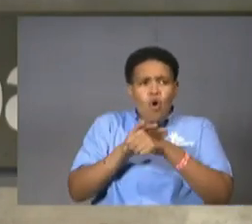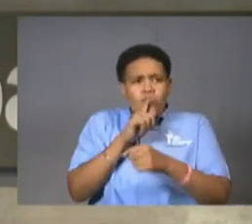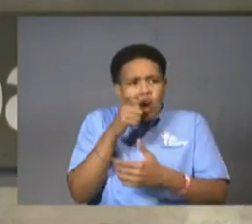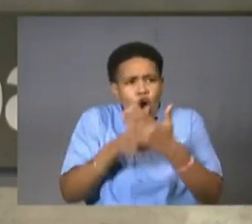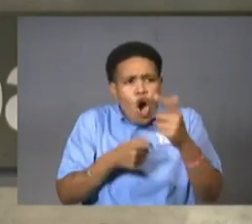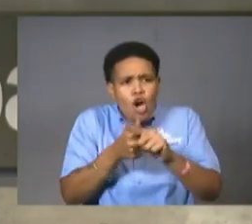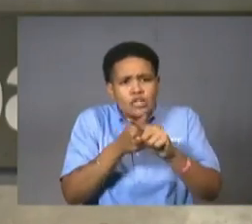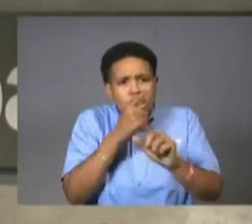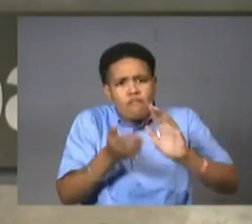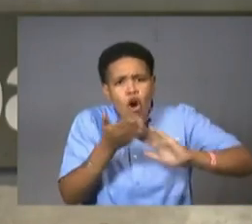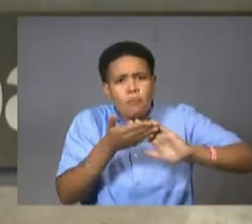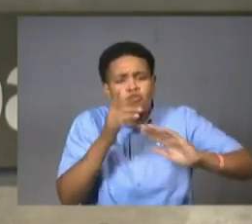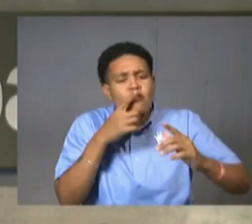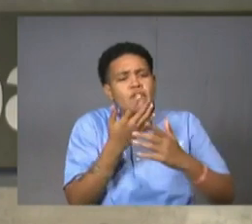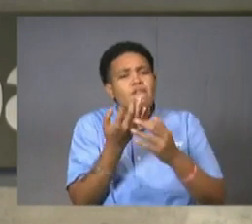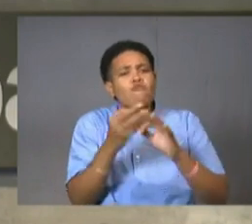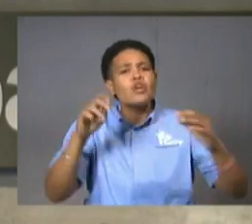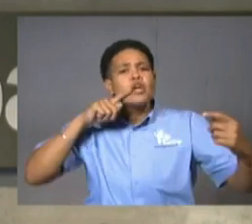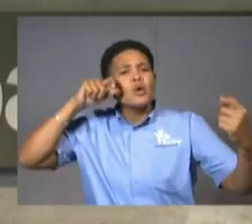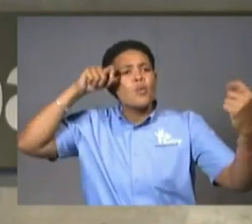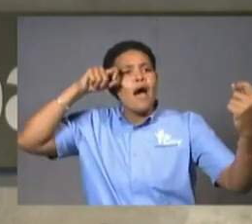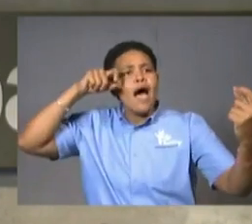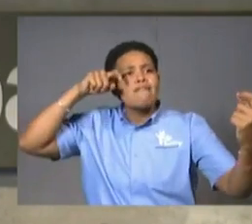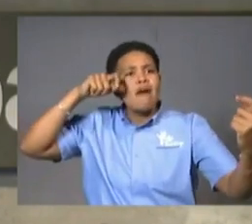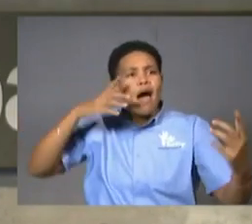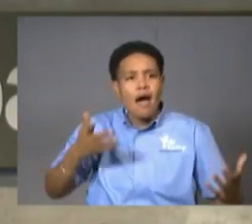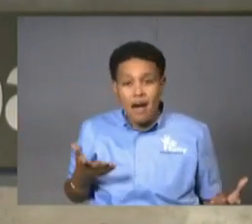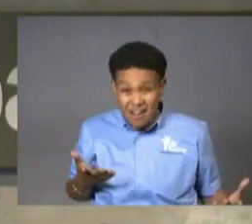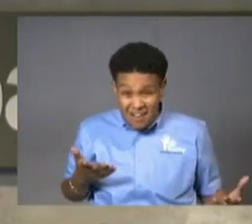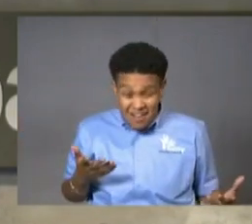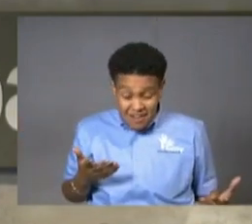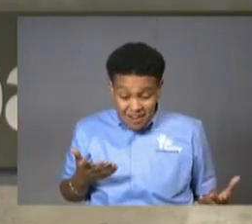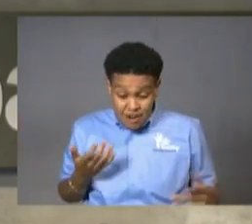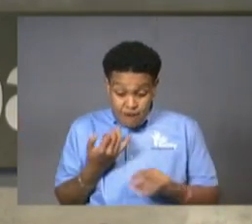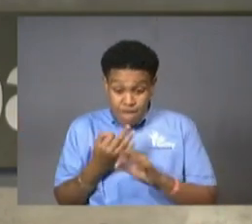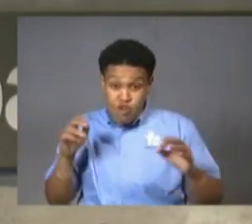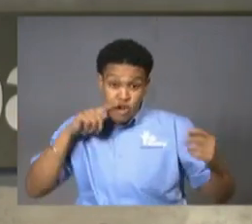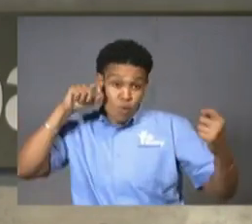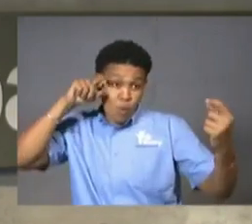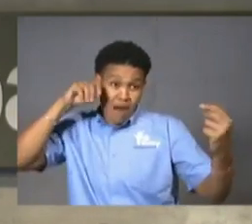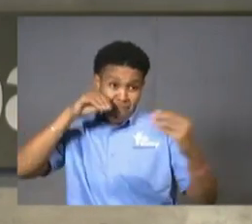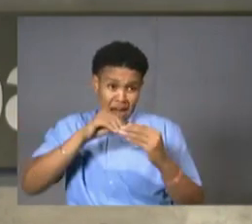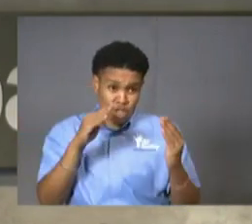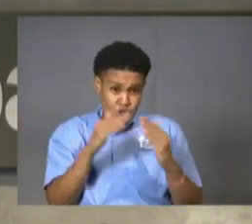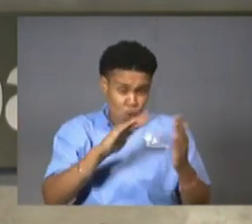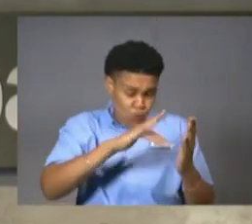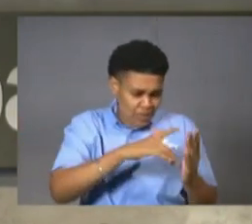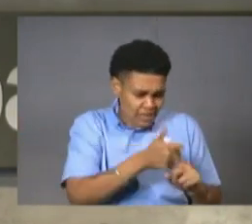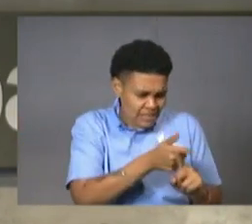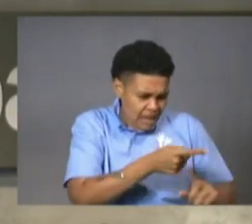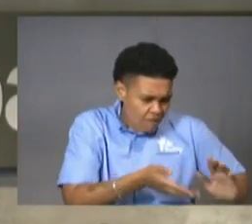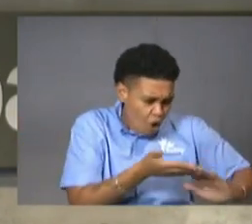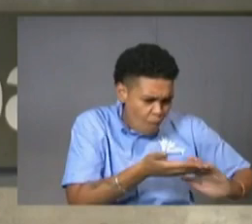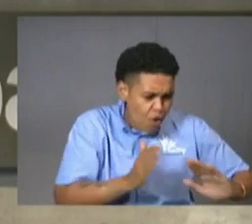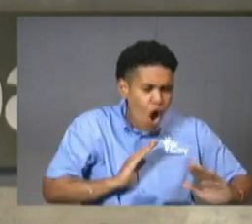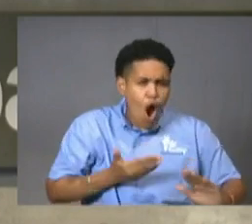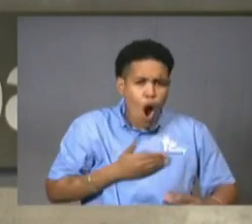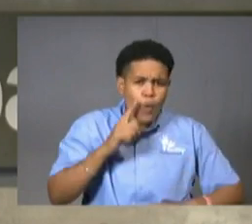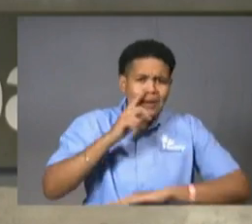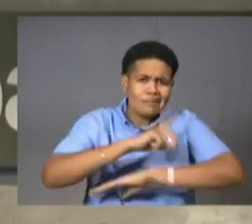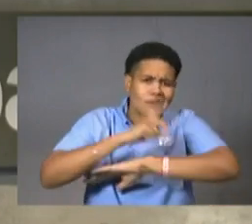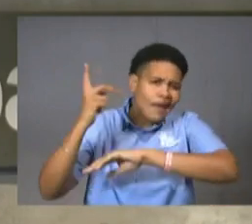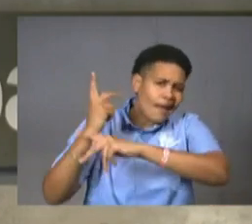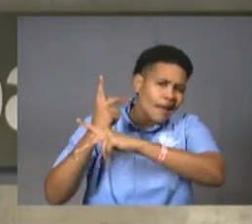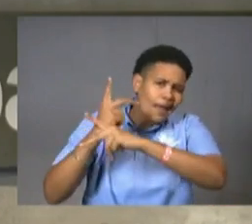free Wi-Fi. This is free Wi-Fi in town centers, operationalizing our daycare